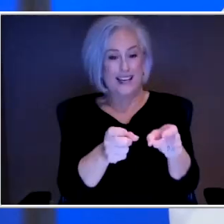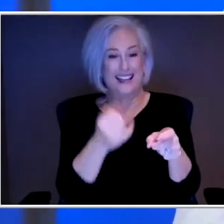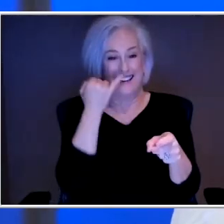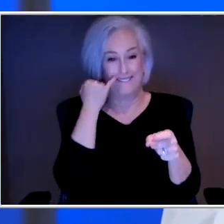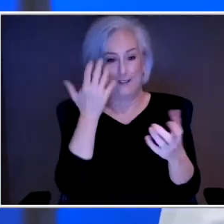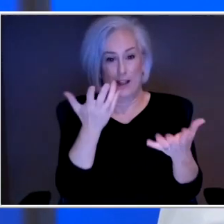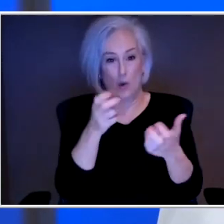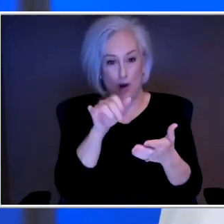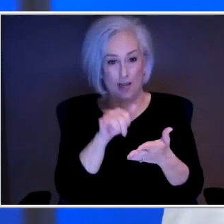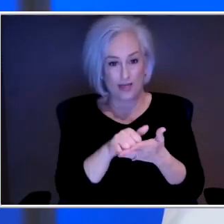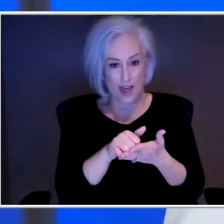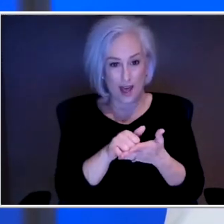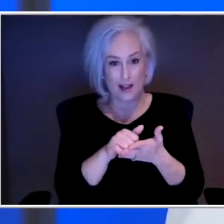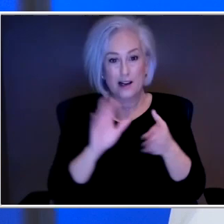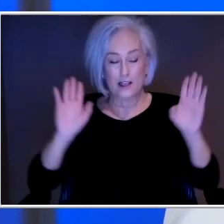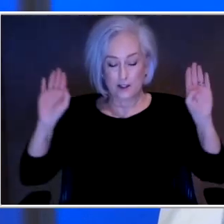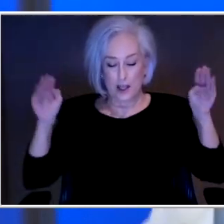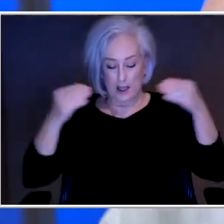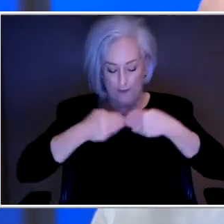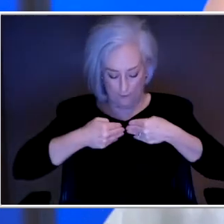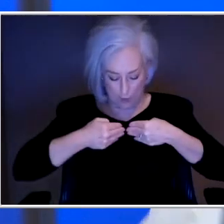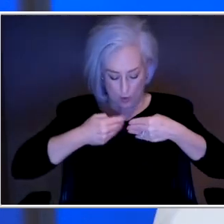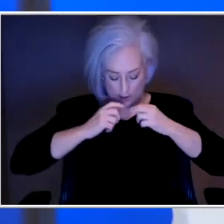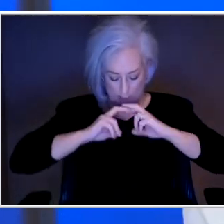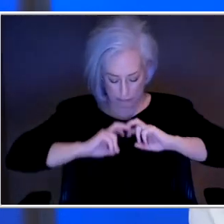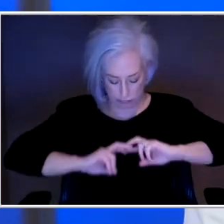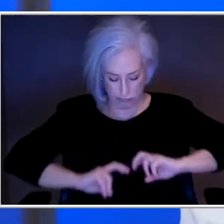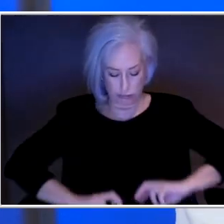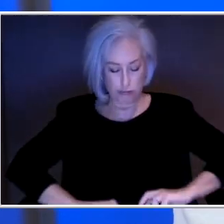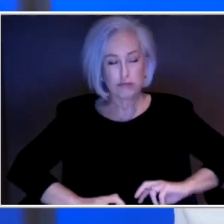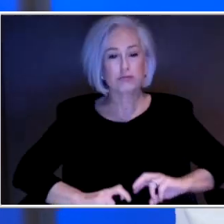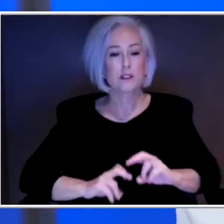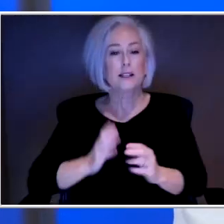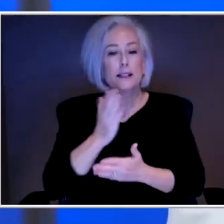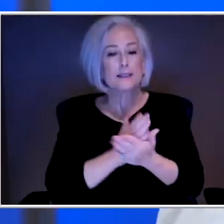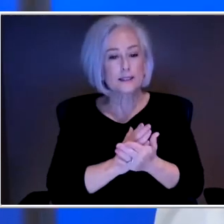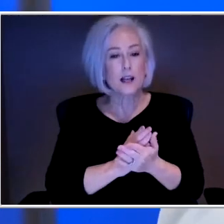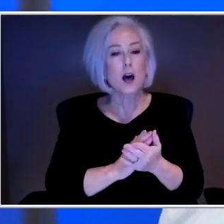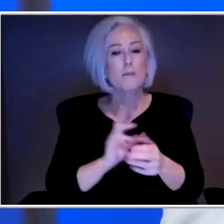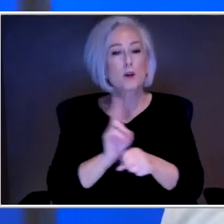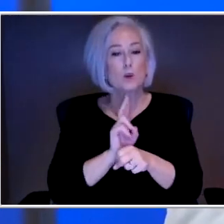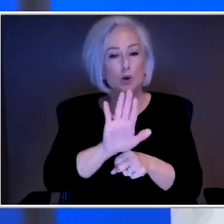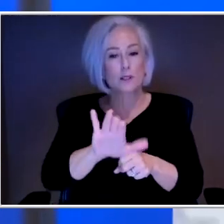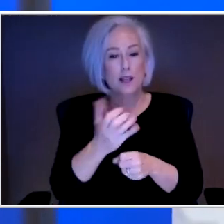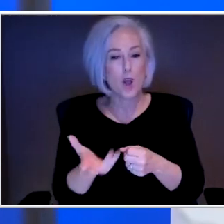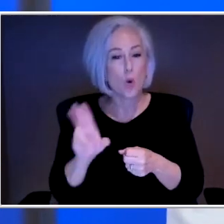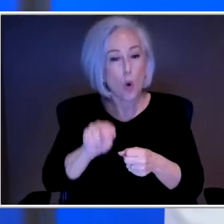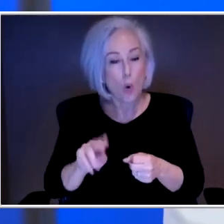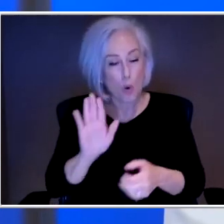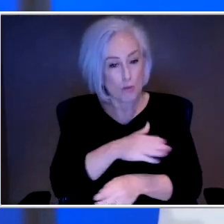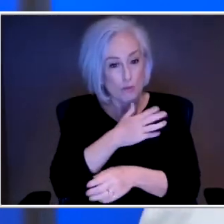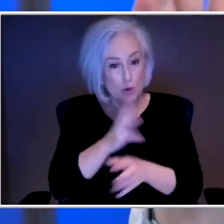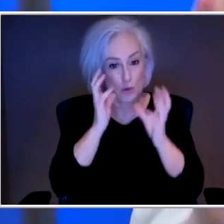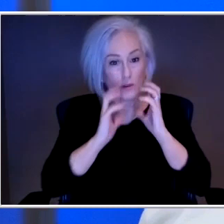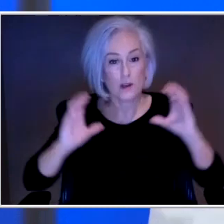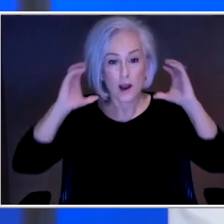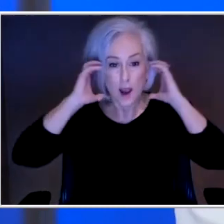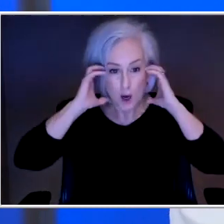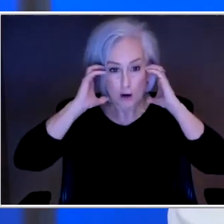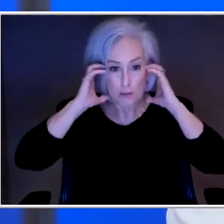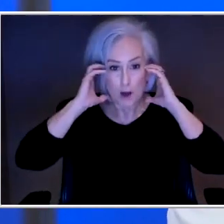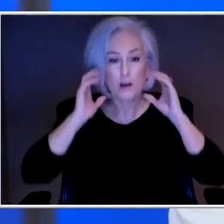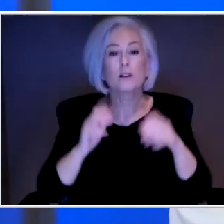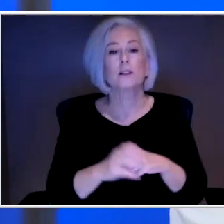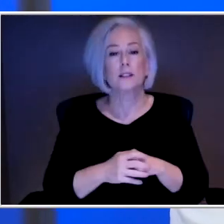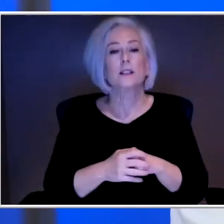kind of focus more internally. Some of them even, like I said, choose to use their own music, and they put headphones on, and so they're kind of more locked in than they are to just the